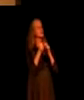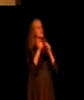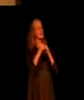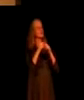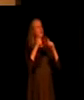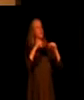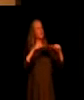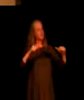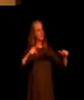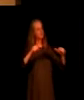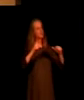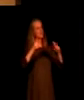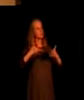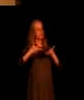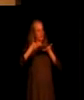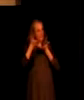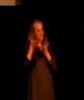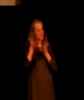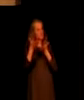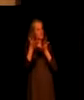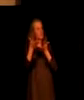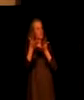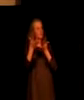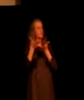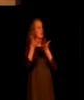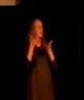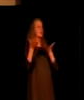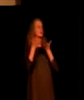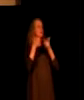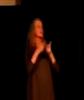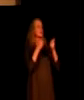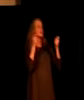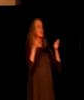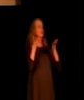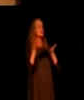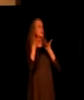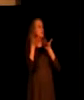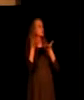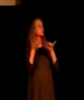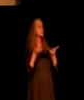platforms. And there's the biggest proposal